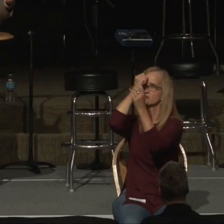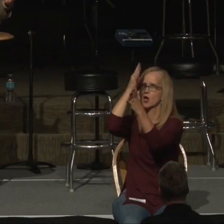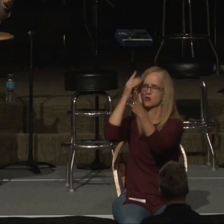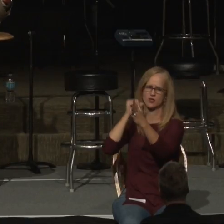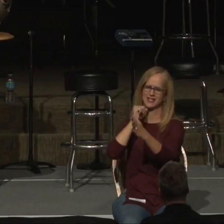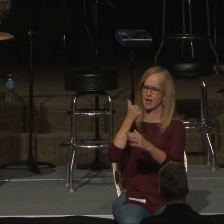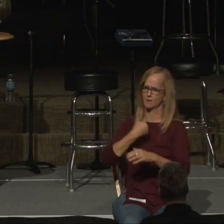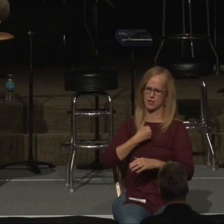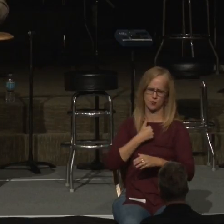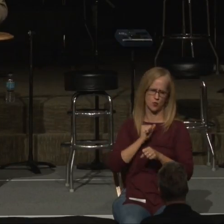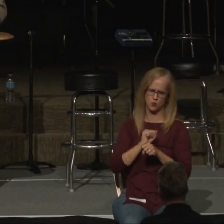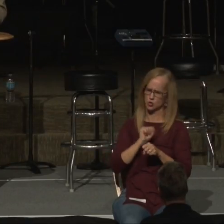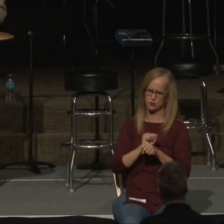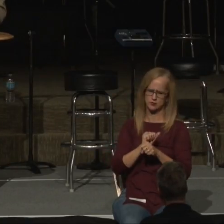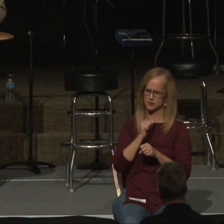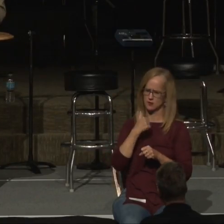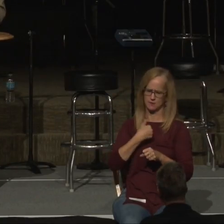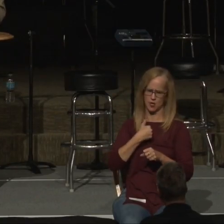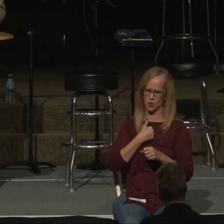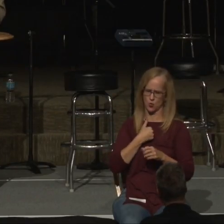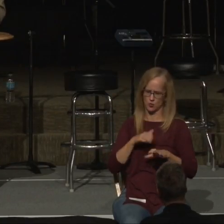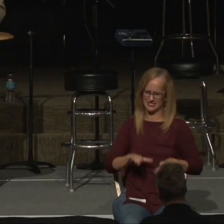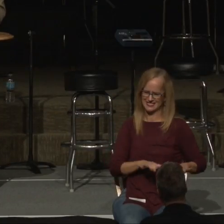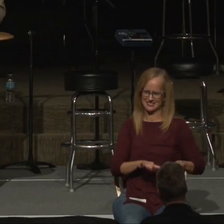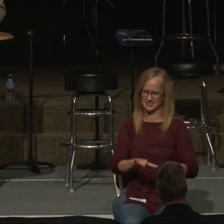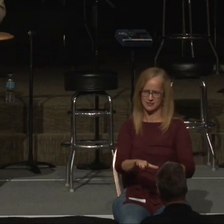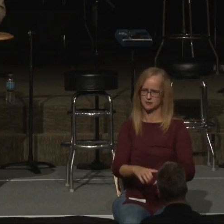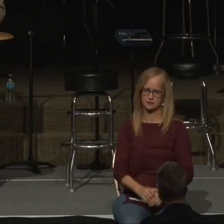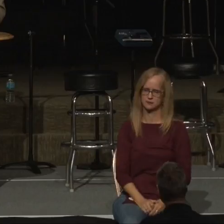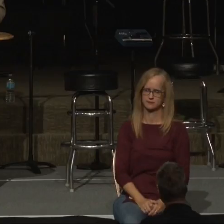works or my good deeds.